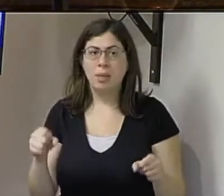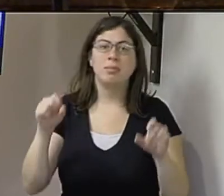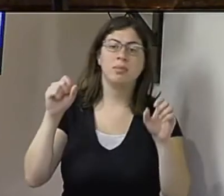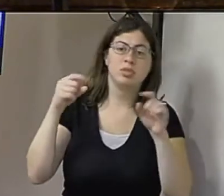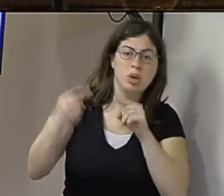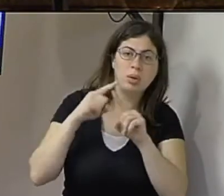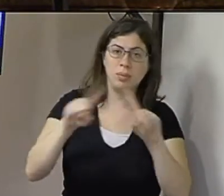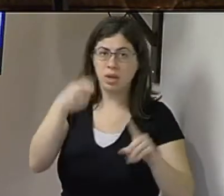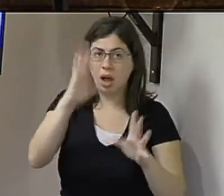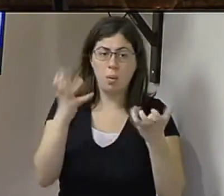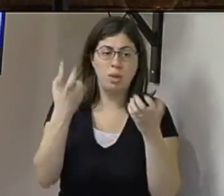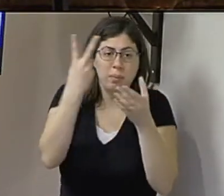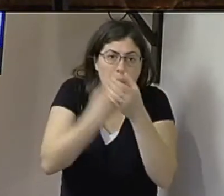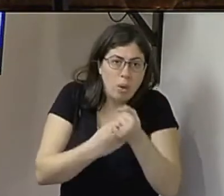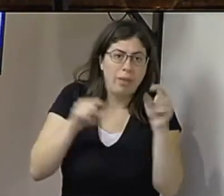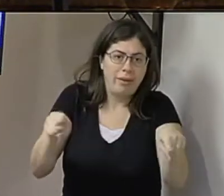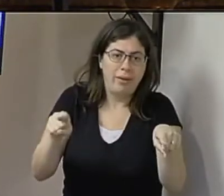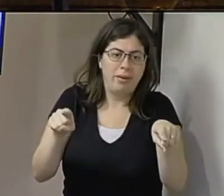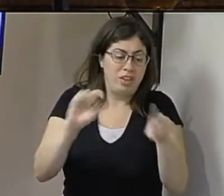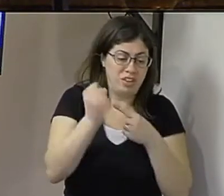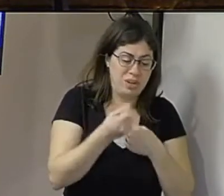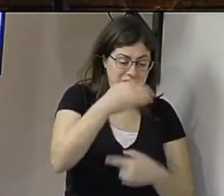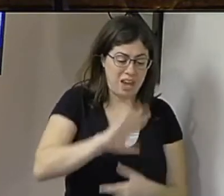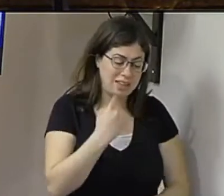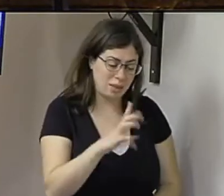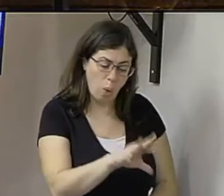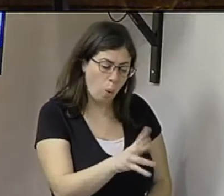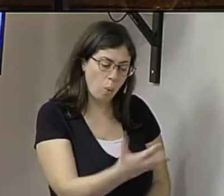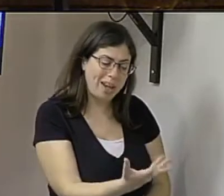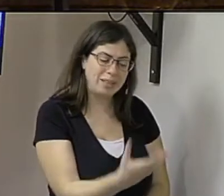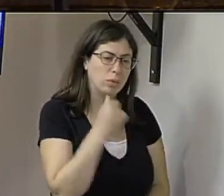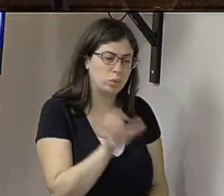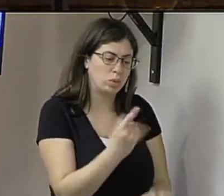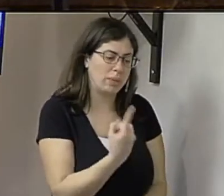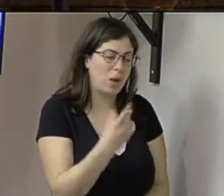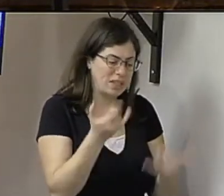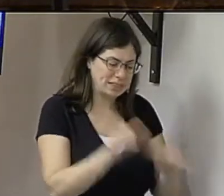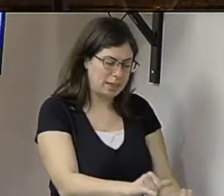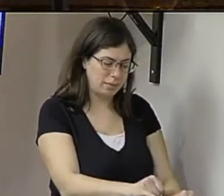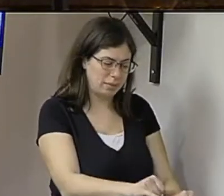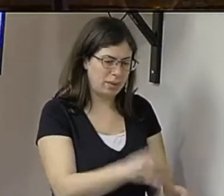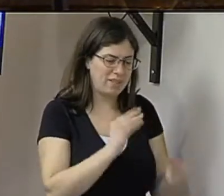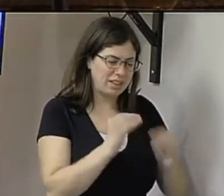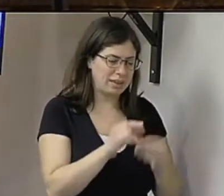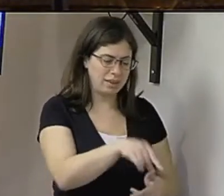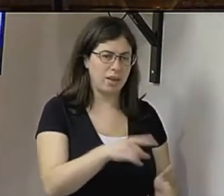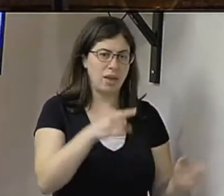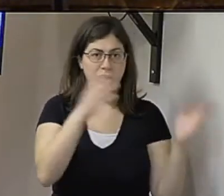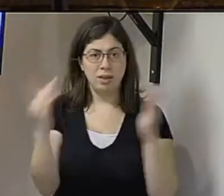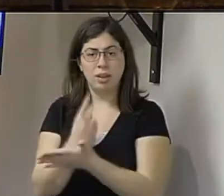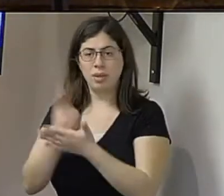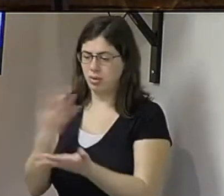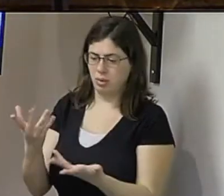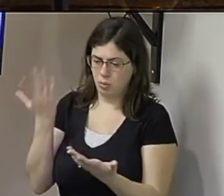but the Lord wants us to do both things. There are circumstances where the Lord says, hold up, don't do anything right now. I want you to stay right here until I fix this. And there are sometimes where the Lord